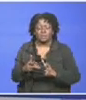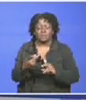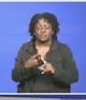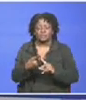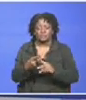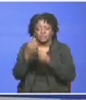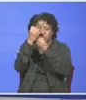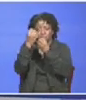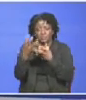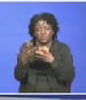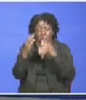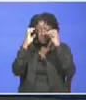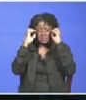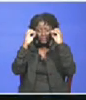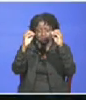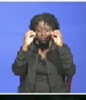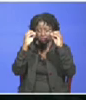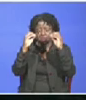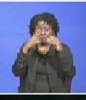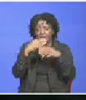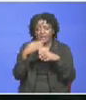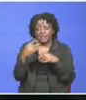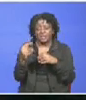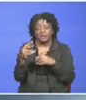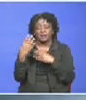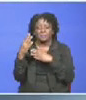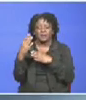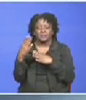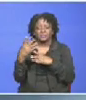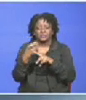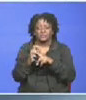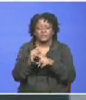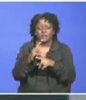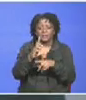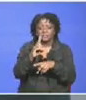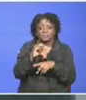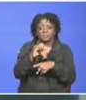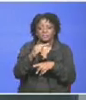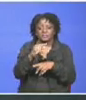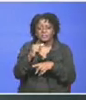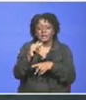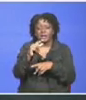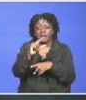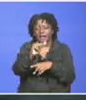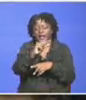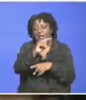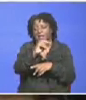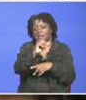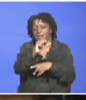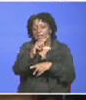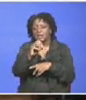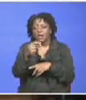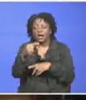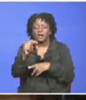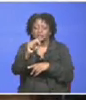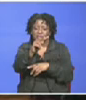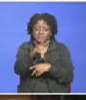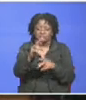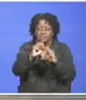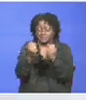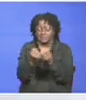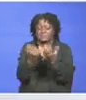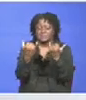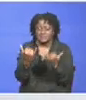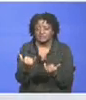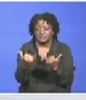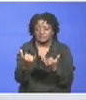and educate the Bahamas from an initial analog television system that is now fully digital. Prime Minister Minnis congratulated ZNS for launching